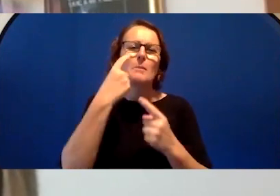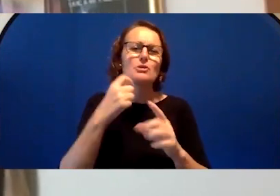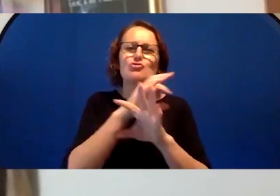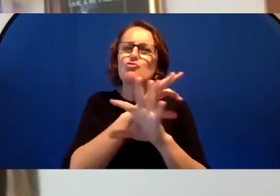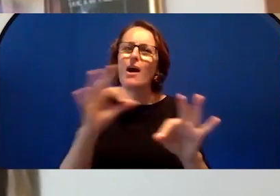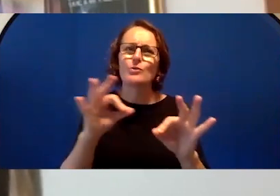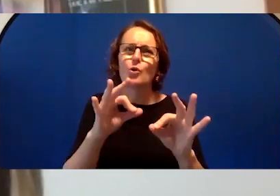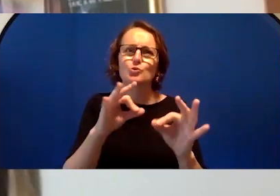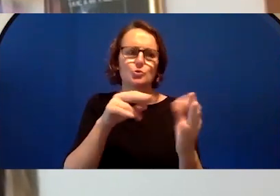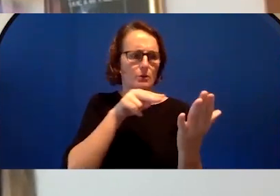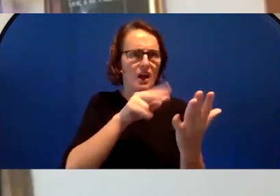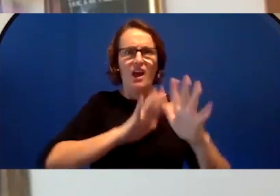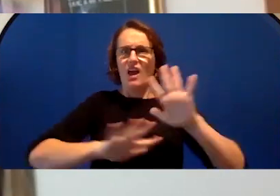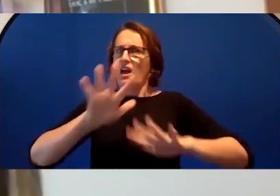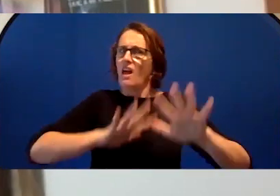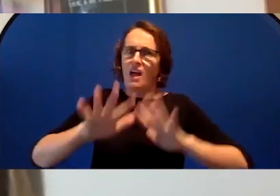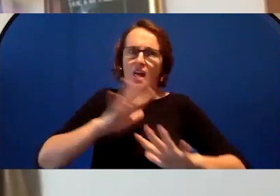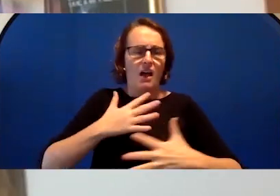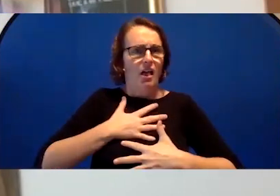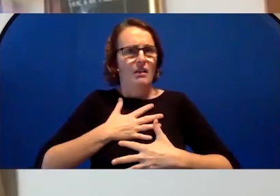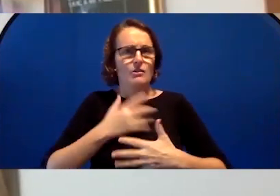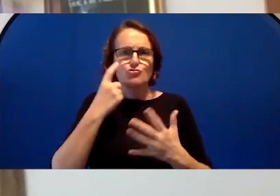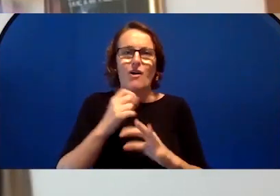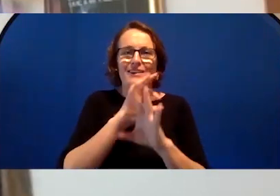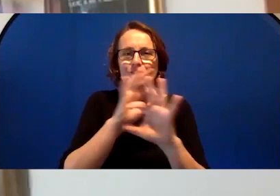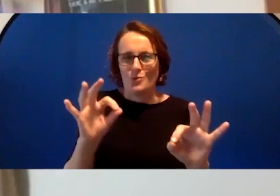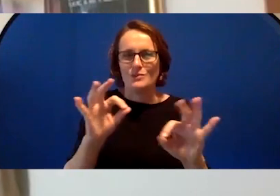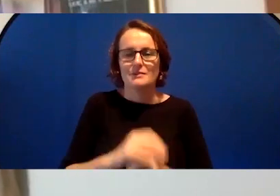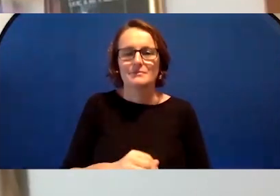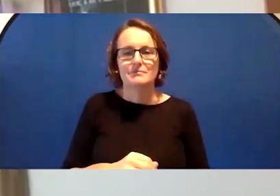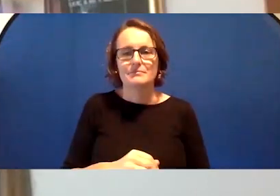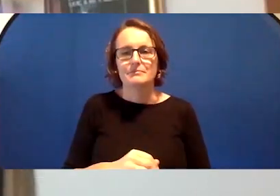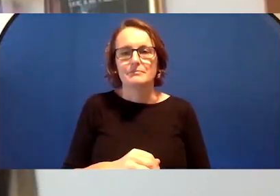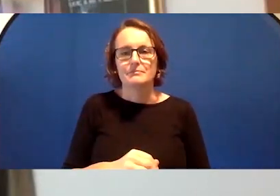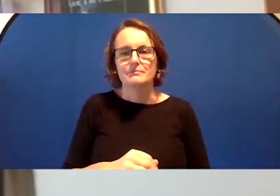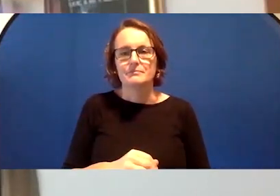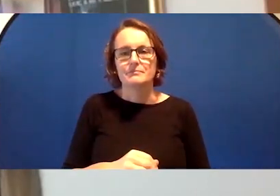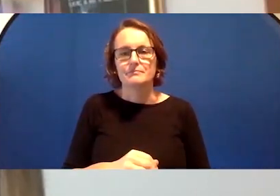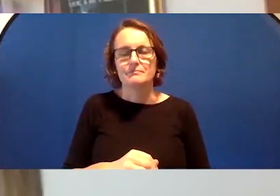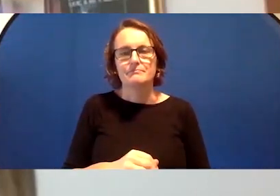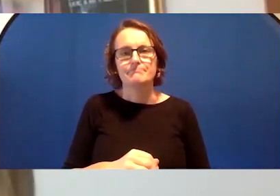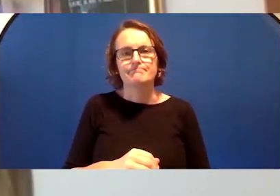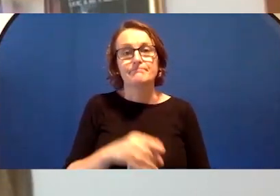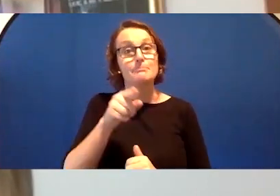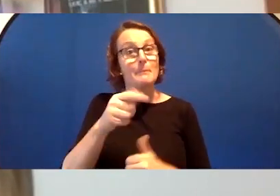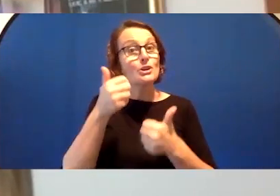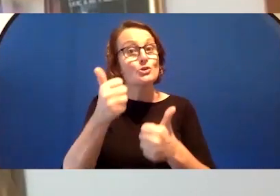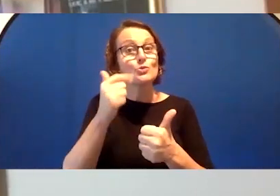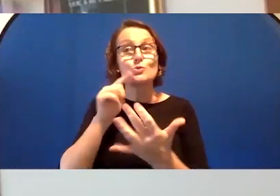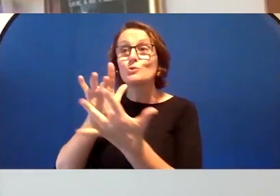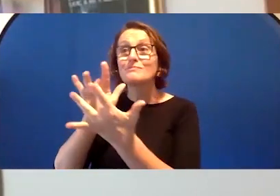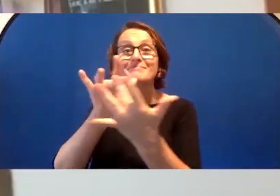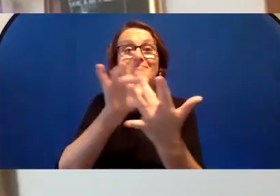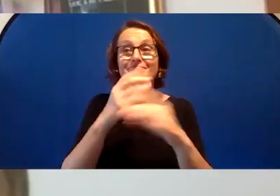or panic. And engage in those parts of social media that help you stay connected in a really positive way.